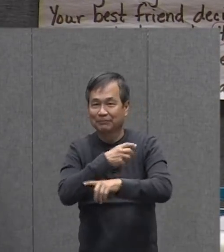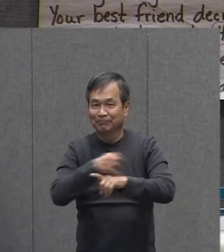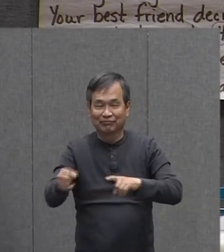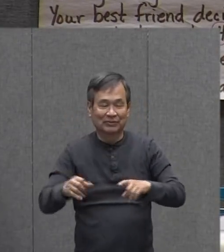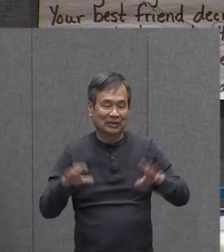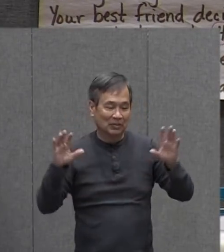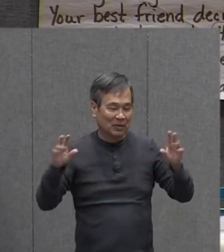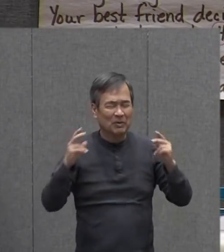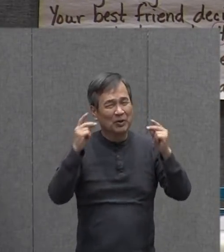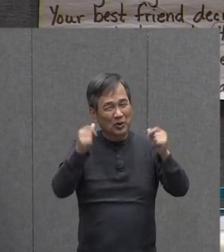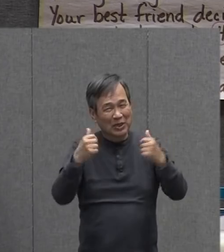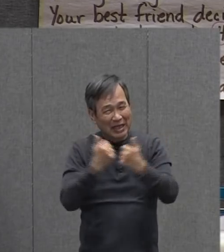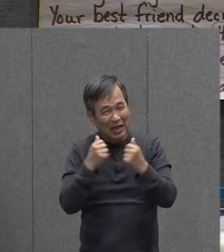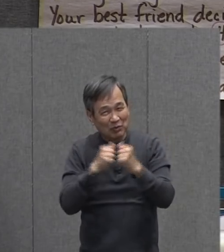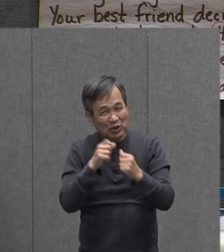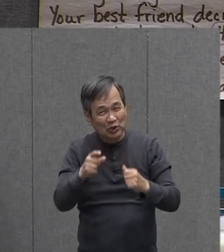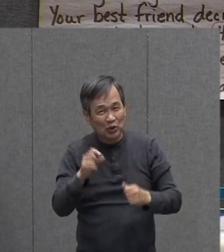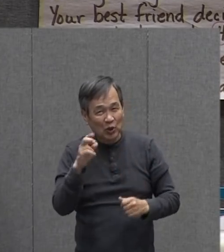3 times 7?